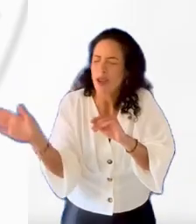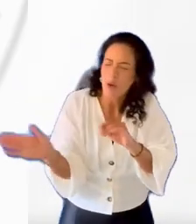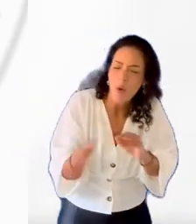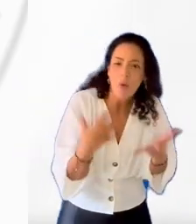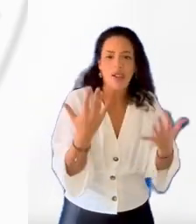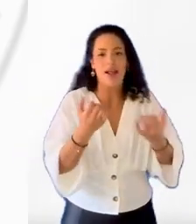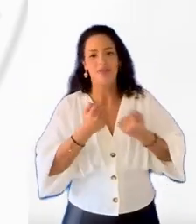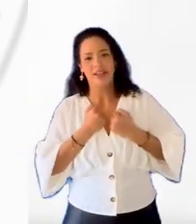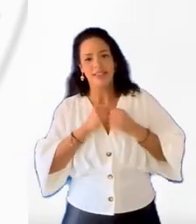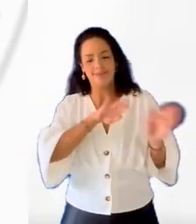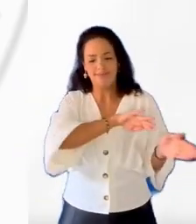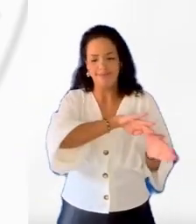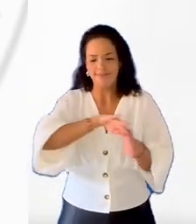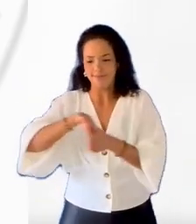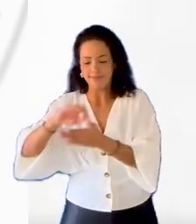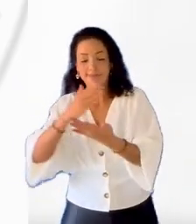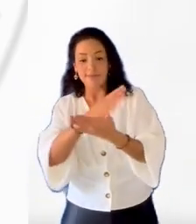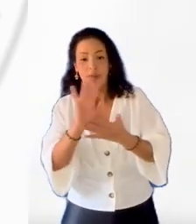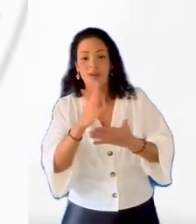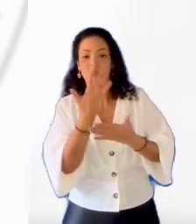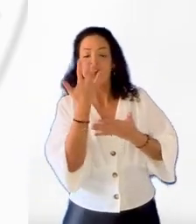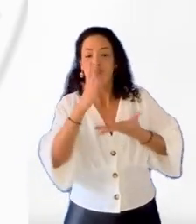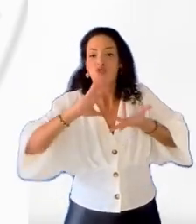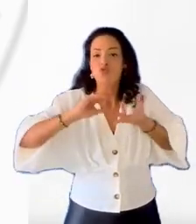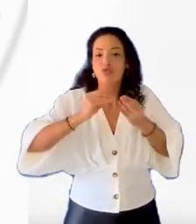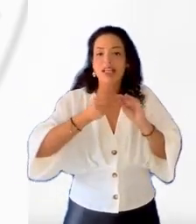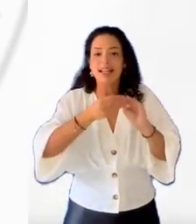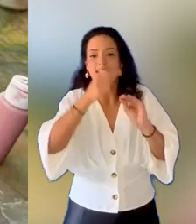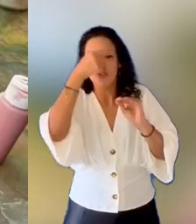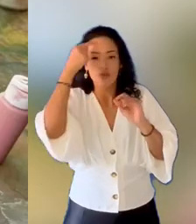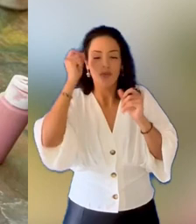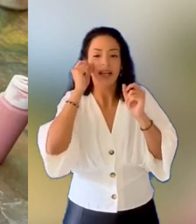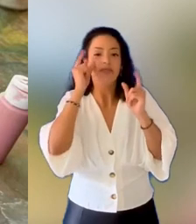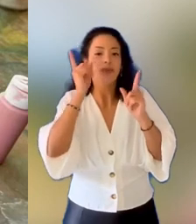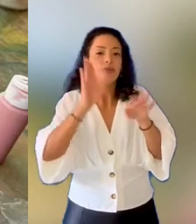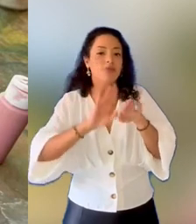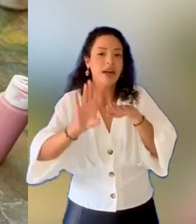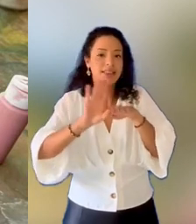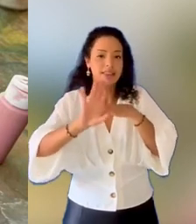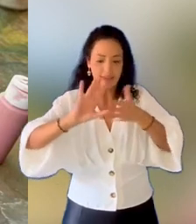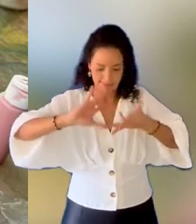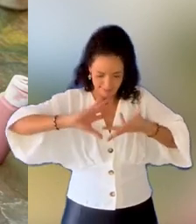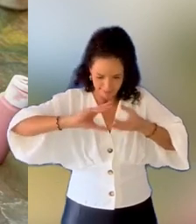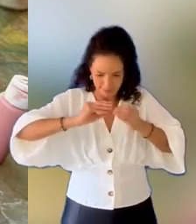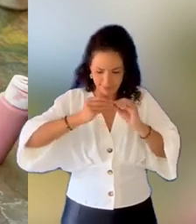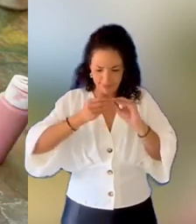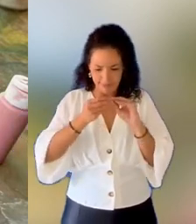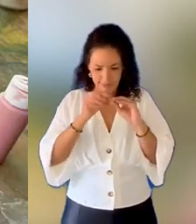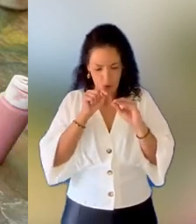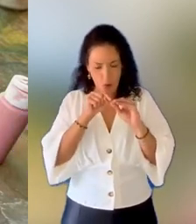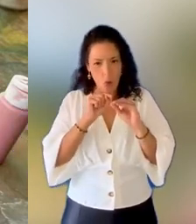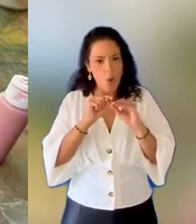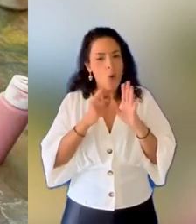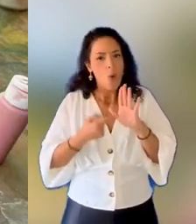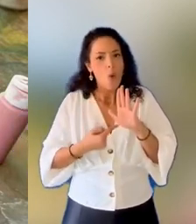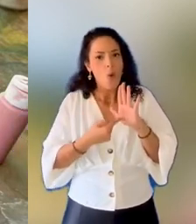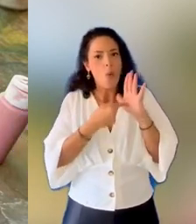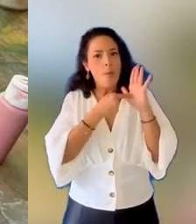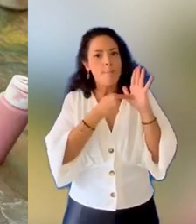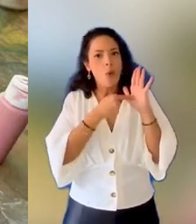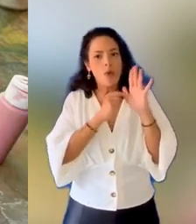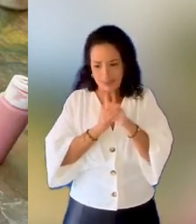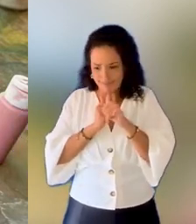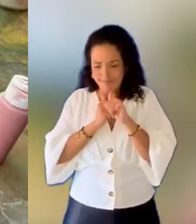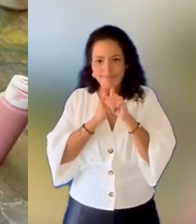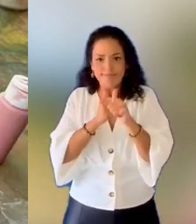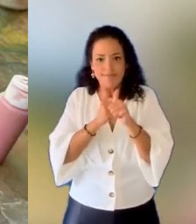possess. Chapter 5, Creative Trauma-Informed Practice. Creativity can be an effective antidote when practitioners are faced